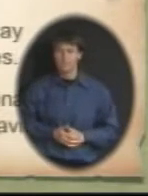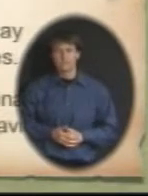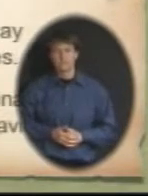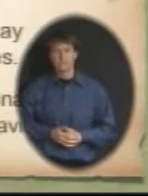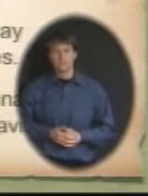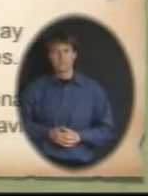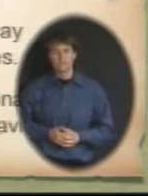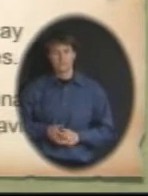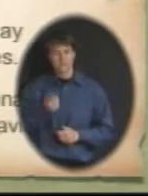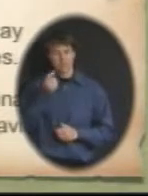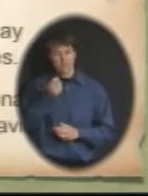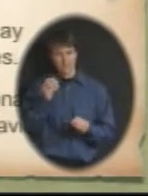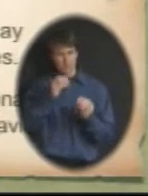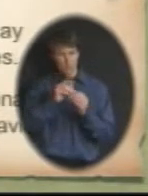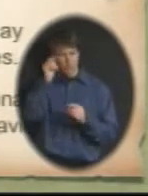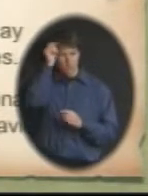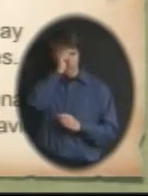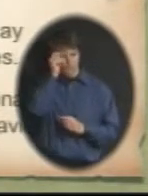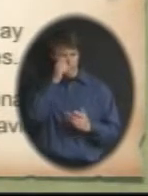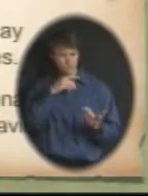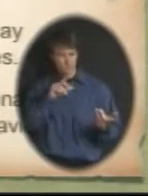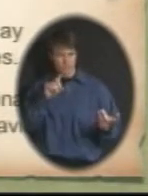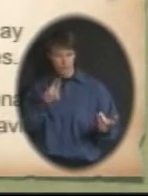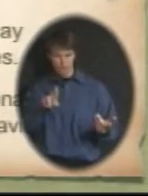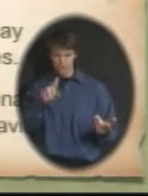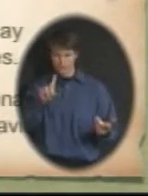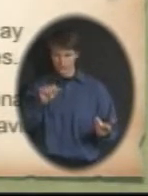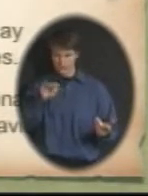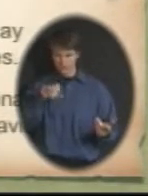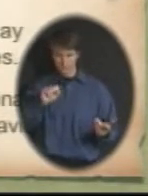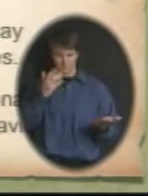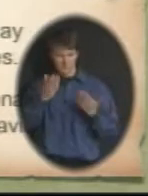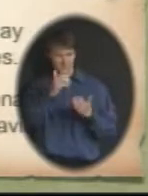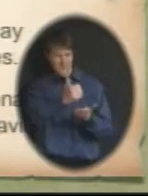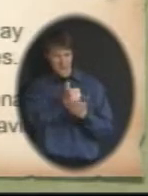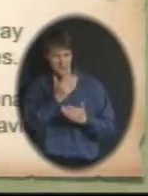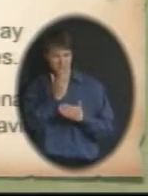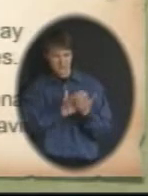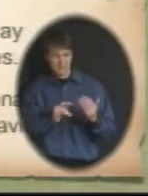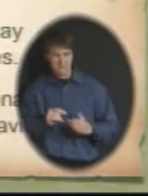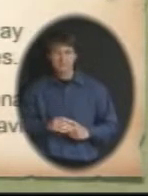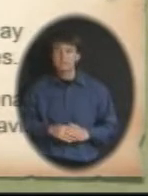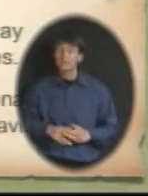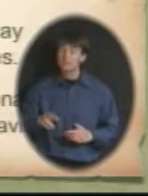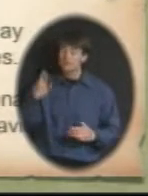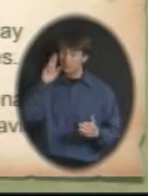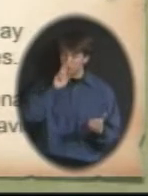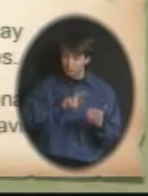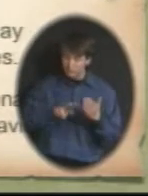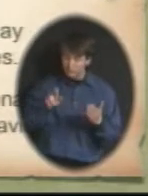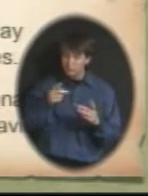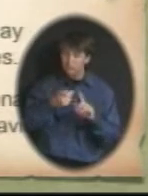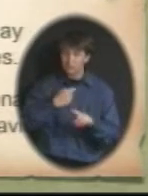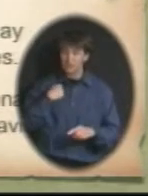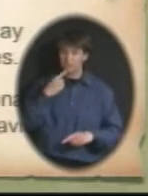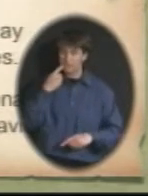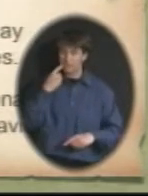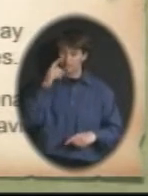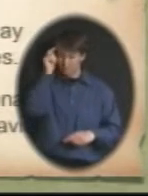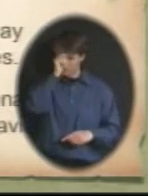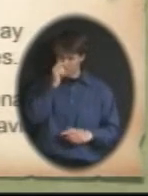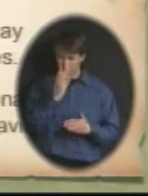This is a little more theoretical. Dr. Daniels will jump in here and help me with some of this. Here's what the research tells us from a more theoretical